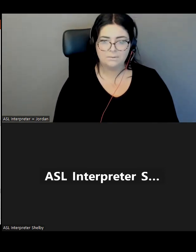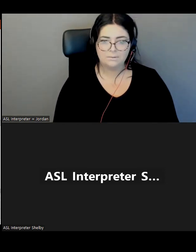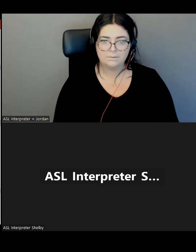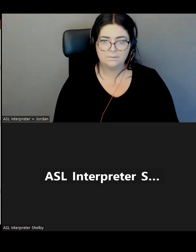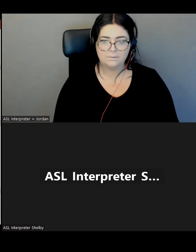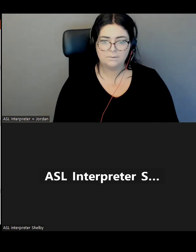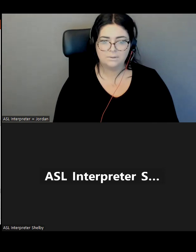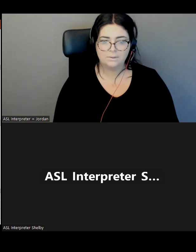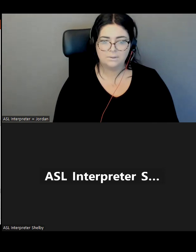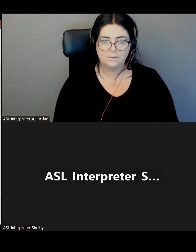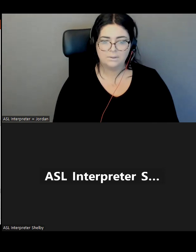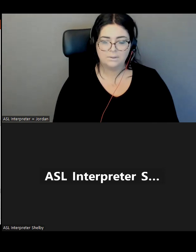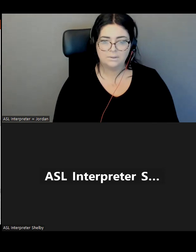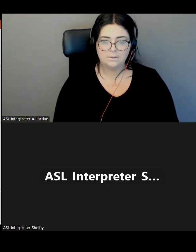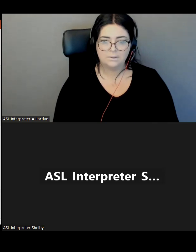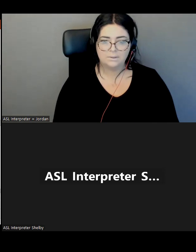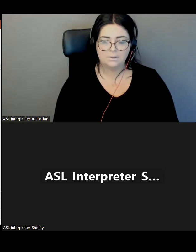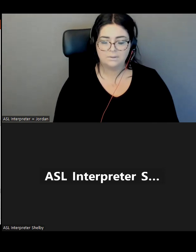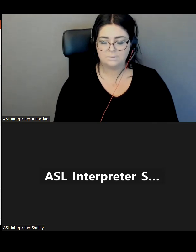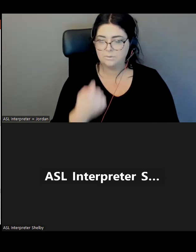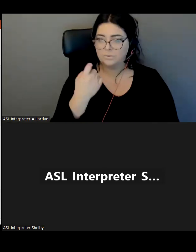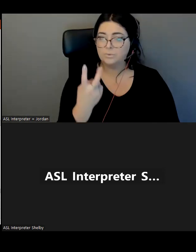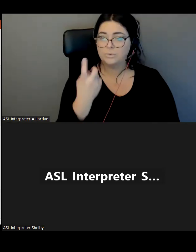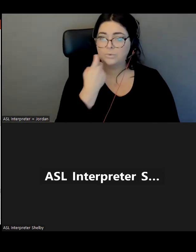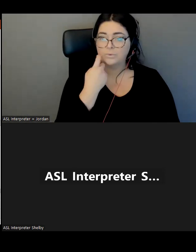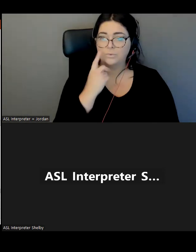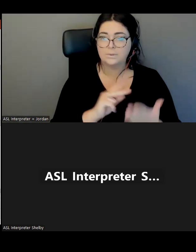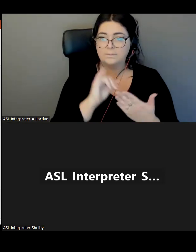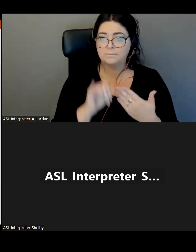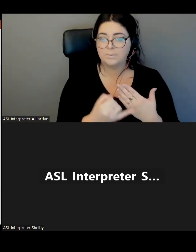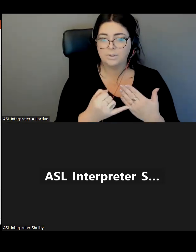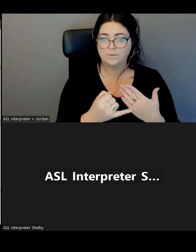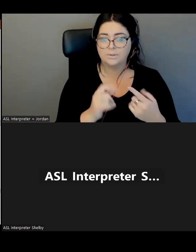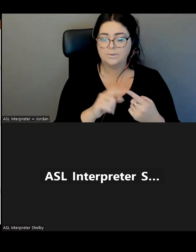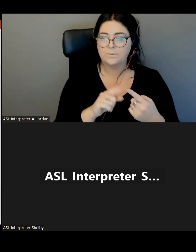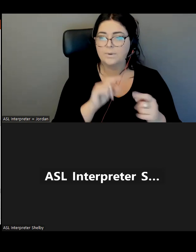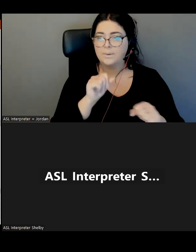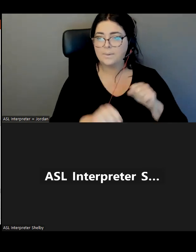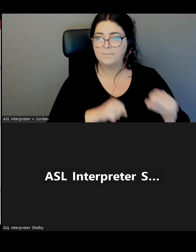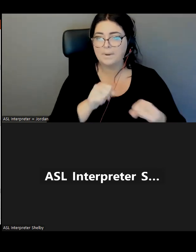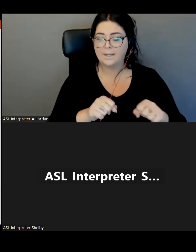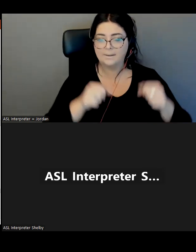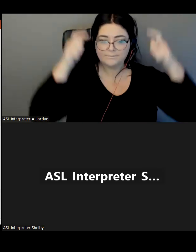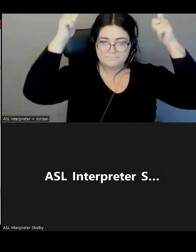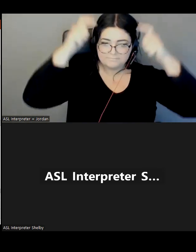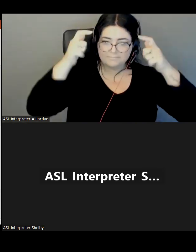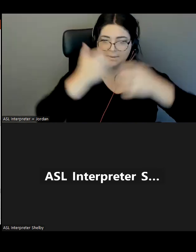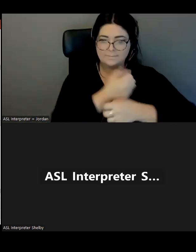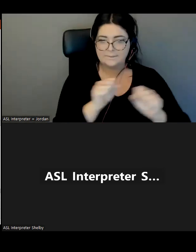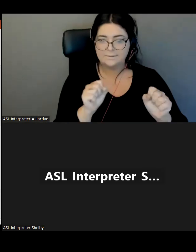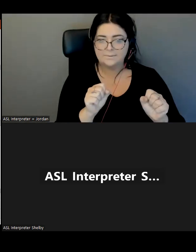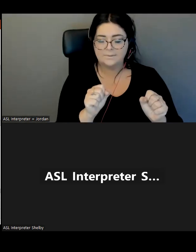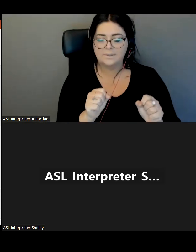topic areas, 2 of our recent projects included some work around bicycle and helmet safety, where